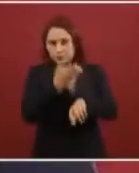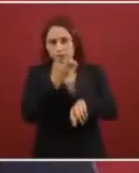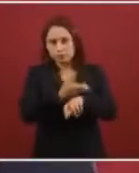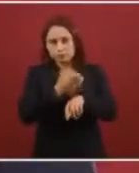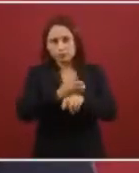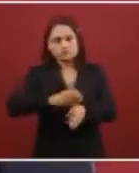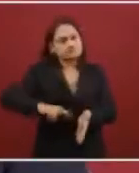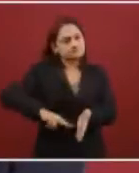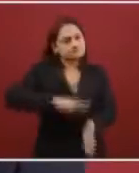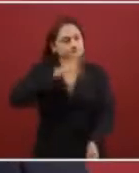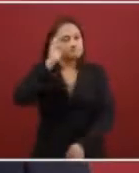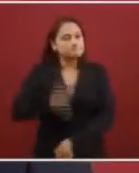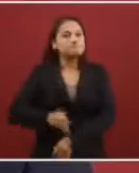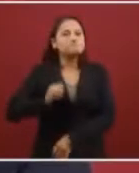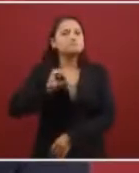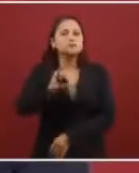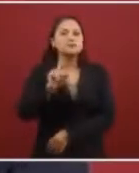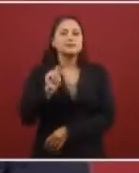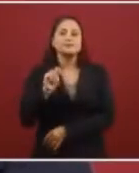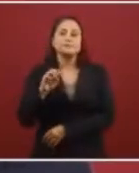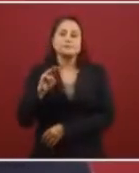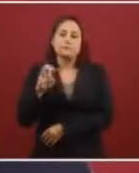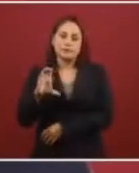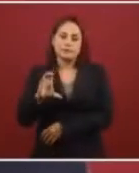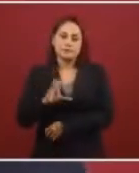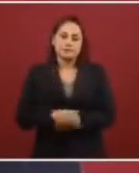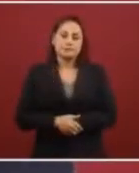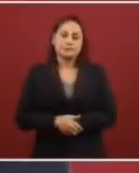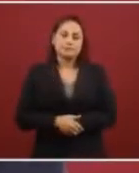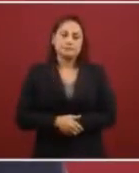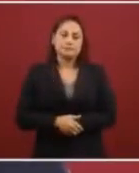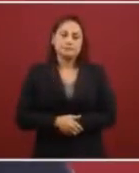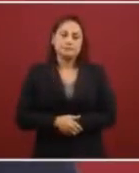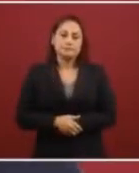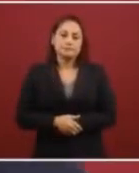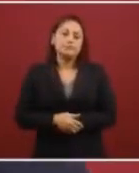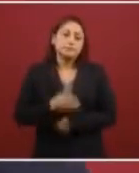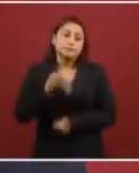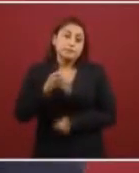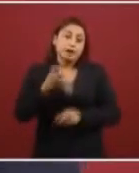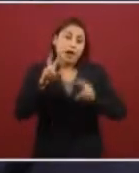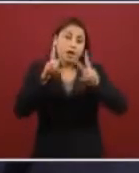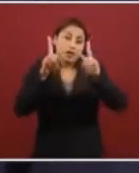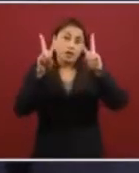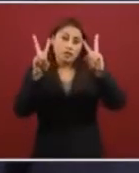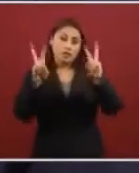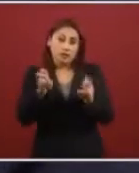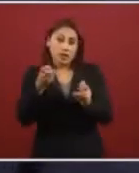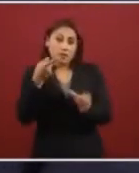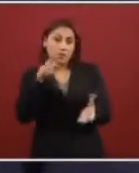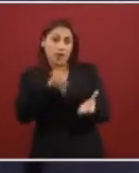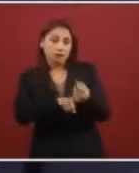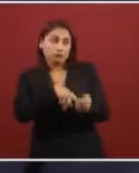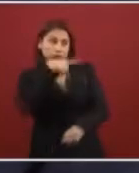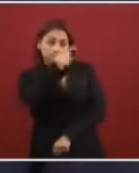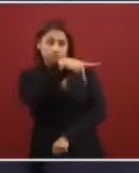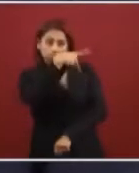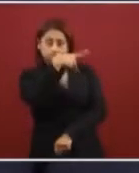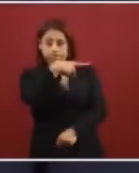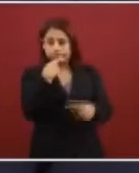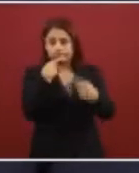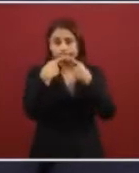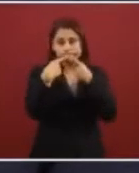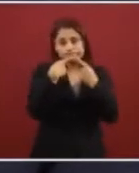this treaty. Desde luego. But of course, es un asunto interno. It's an internal matter. Somos respetuosos. And